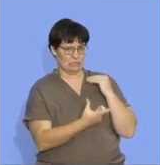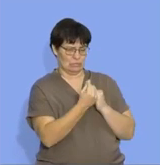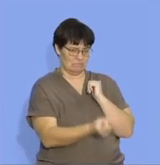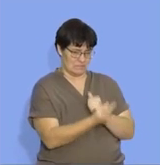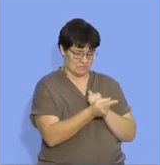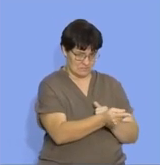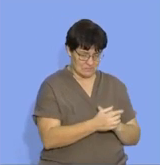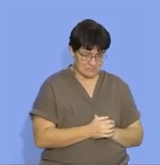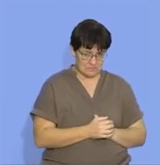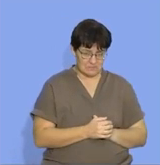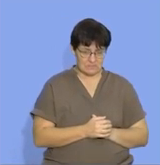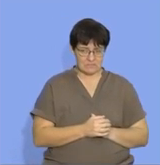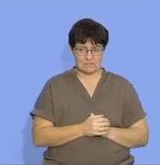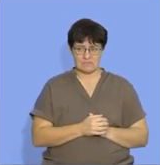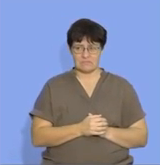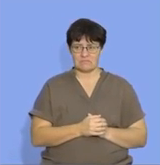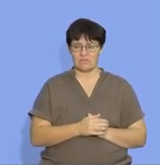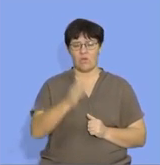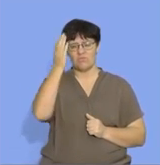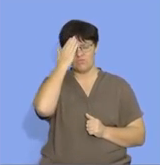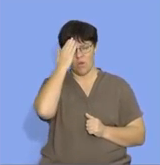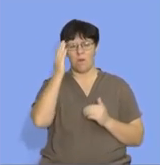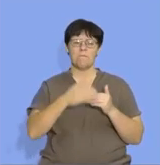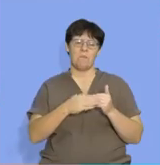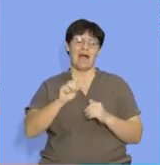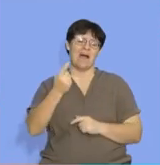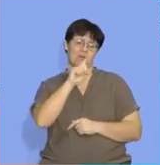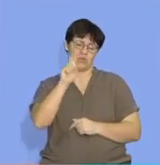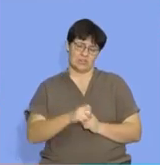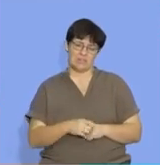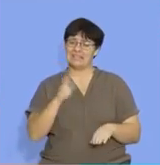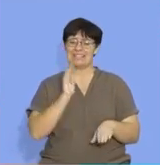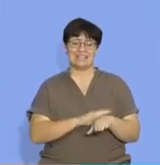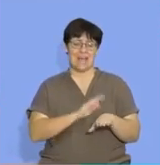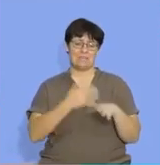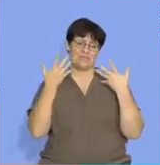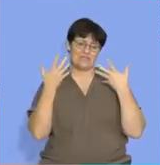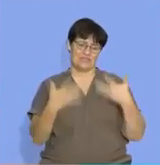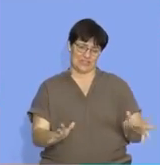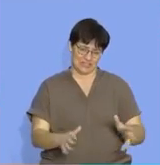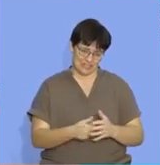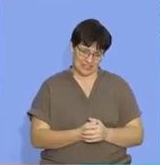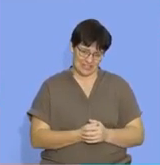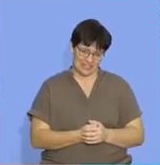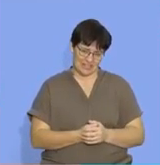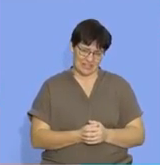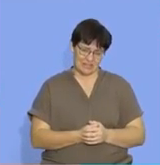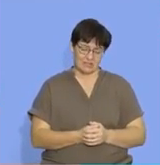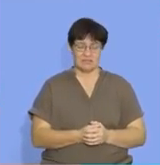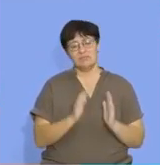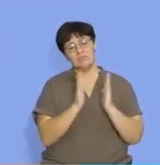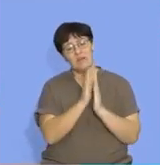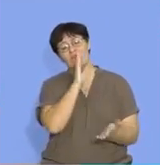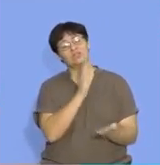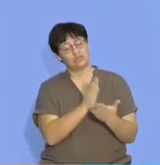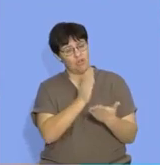kind of question. Okay, I know there's another question, but I'm afraid our time is running out. So guys, please make sure